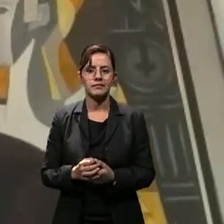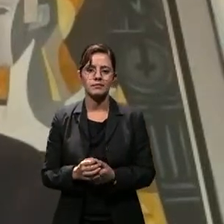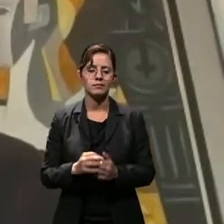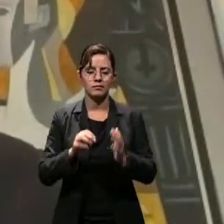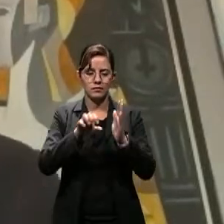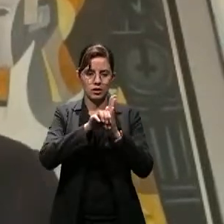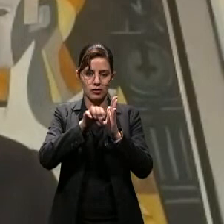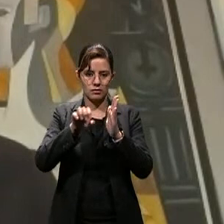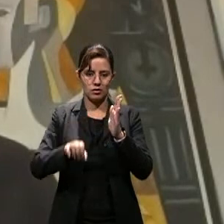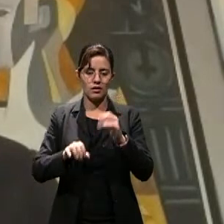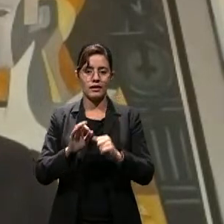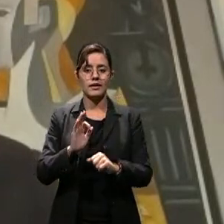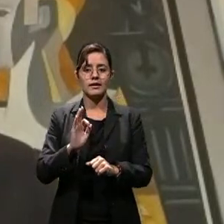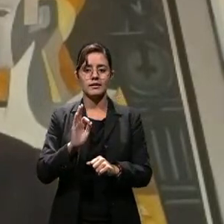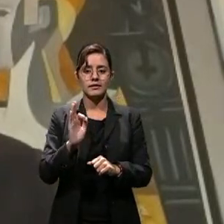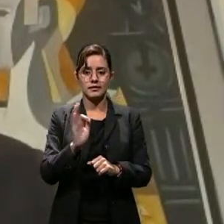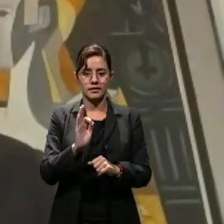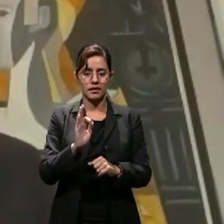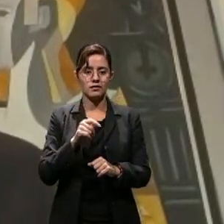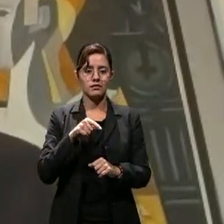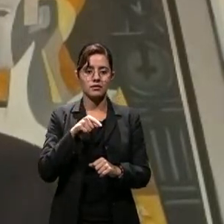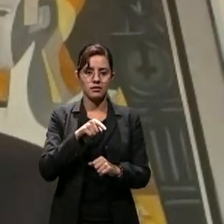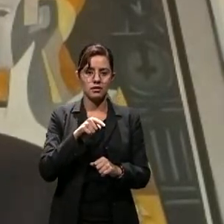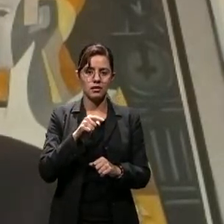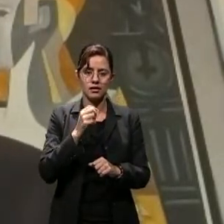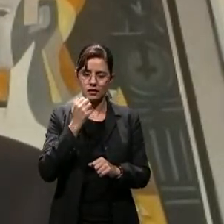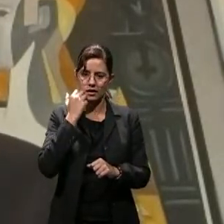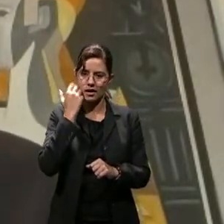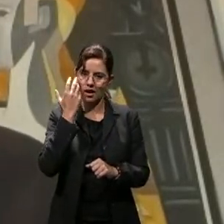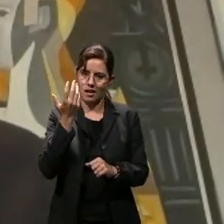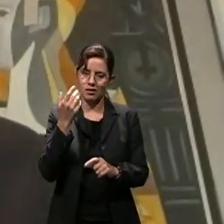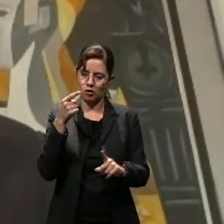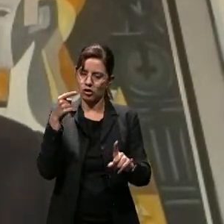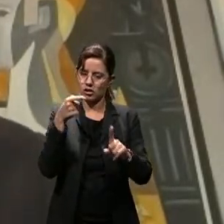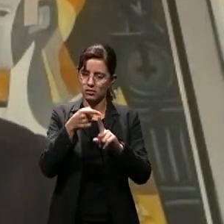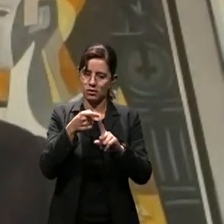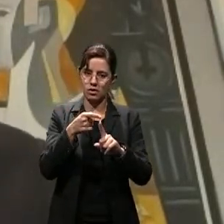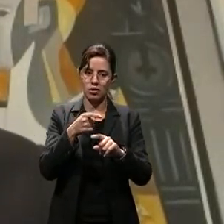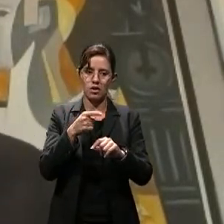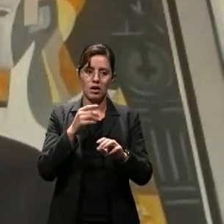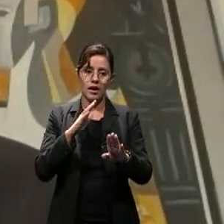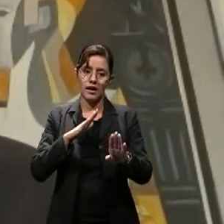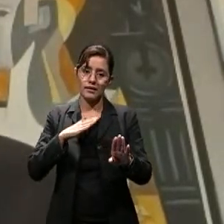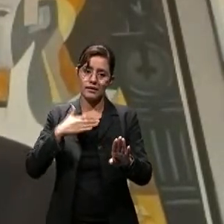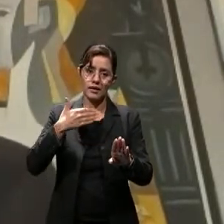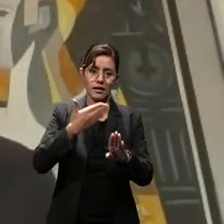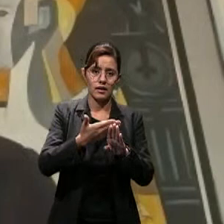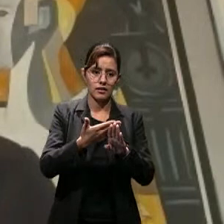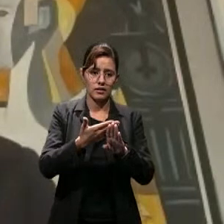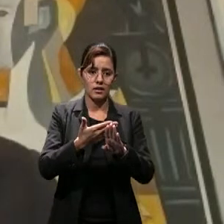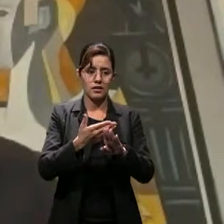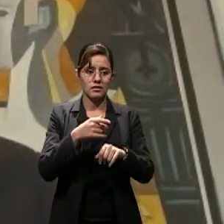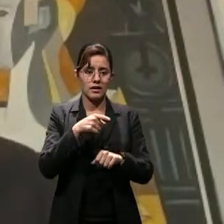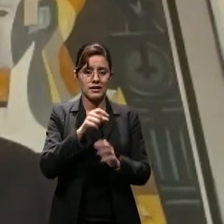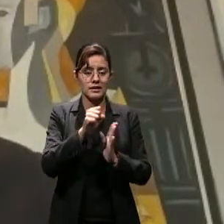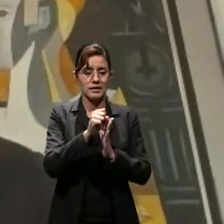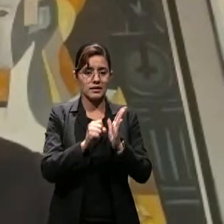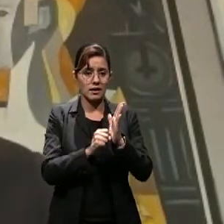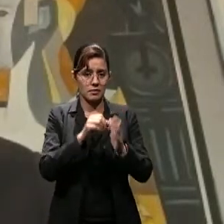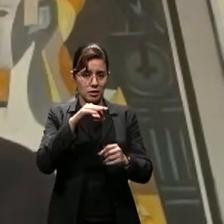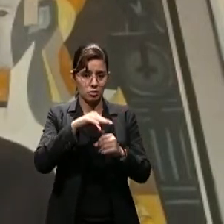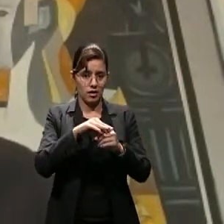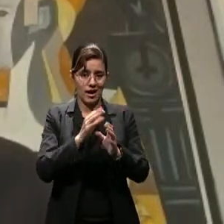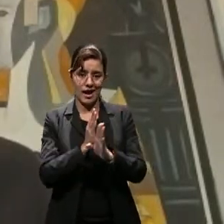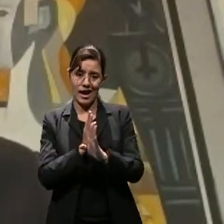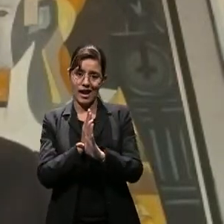is that if we have an erosion, a backsliding without a